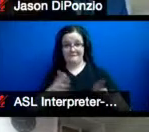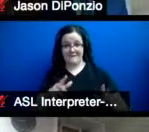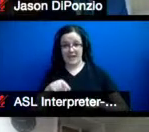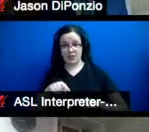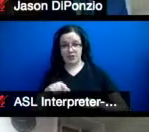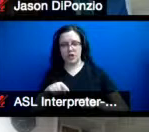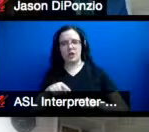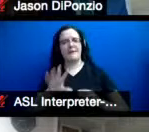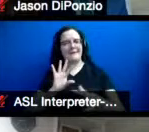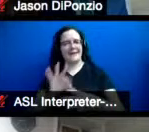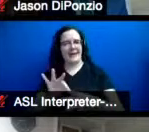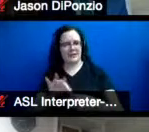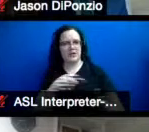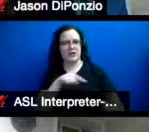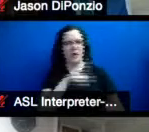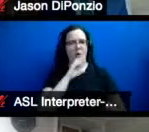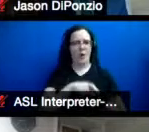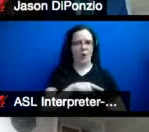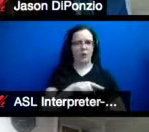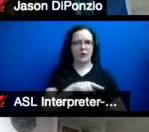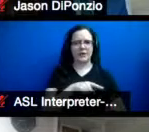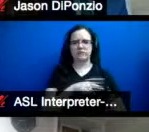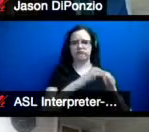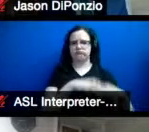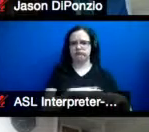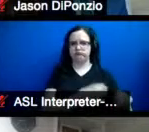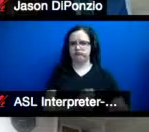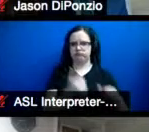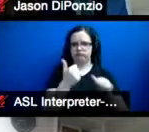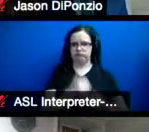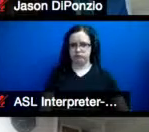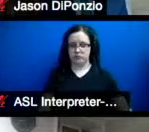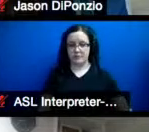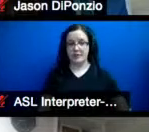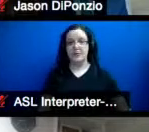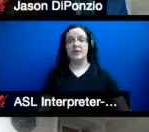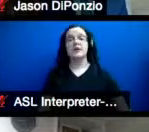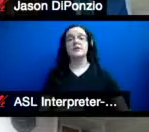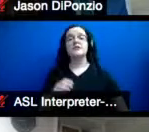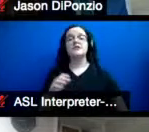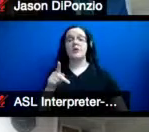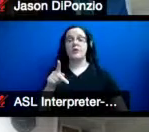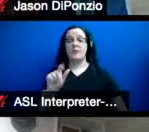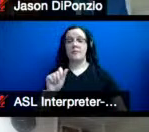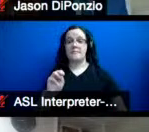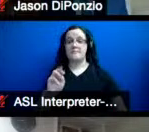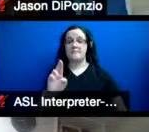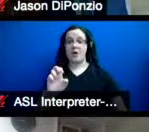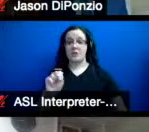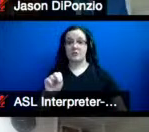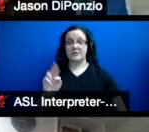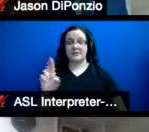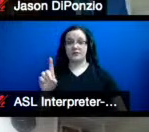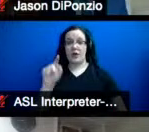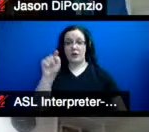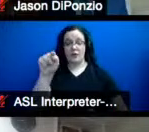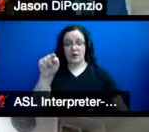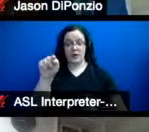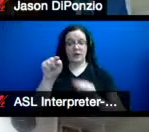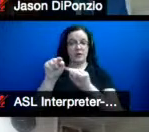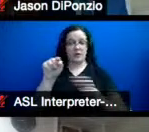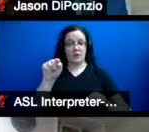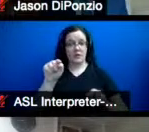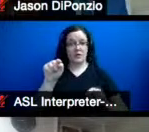decommissioned. Milling and resurfacing the roadway from Palmerston Road in the north all the way down to Newton Drive to the